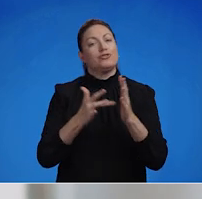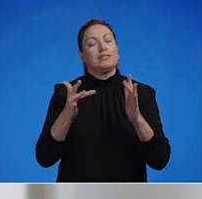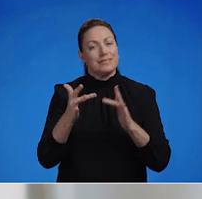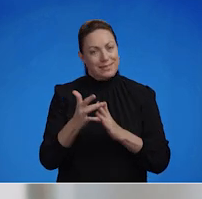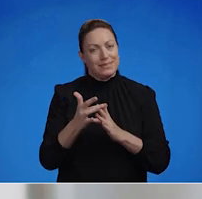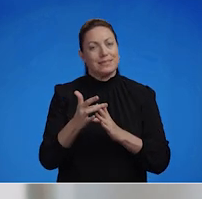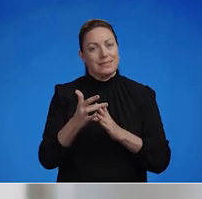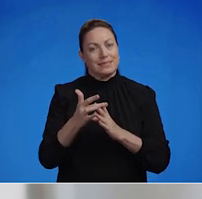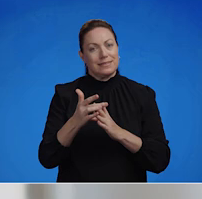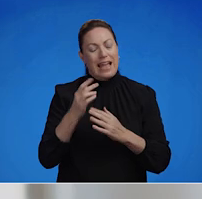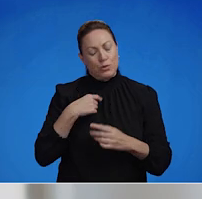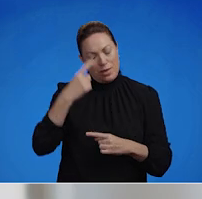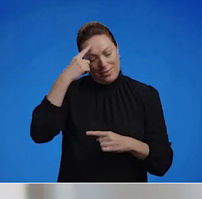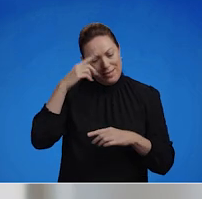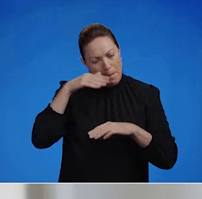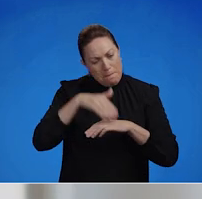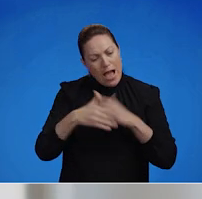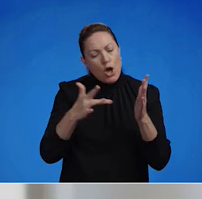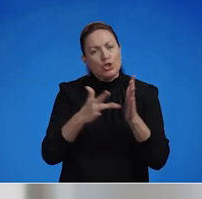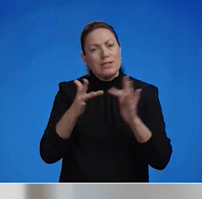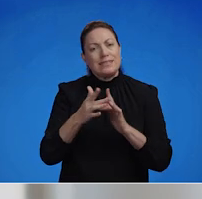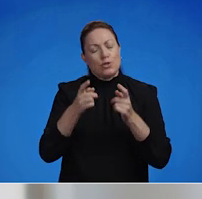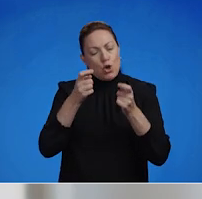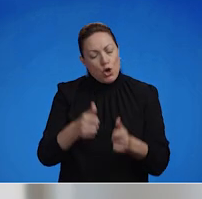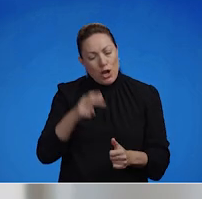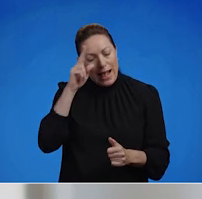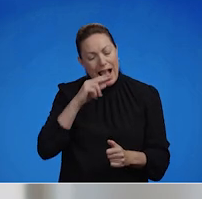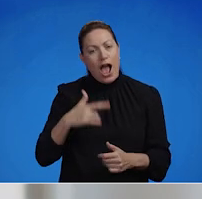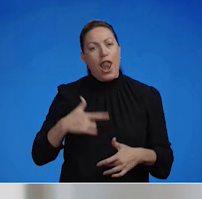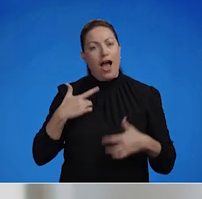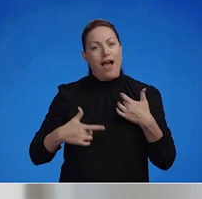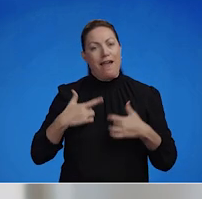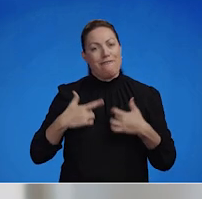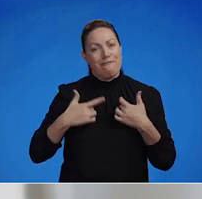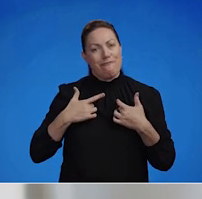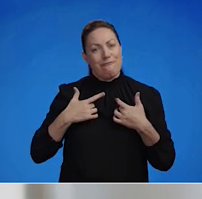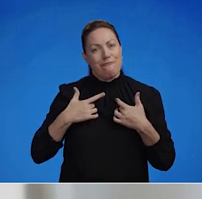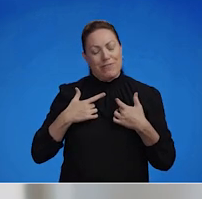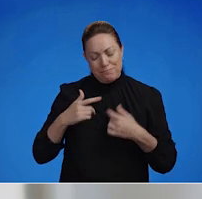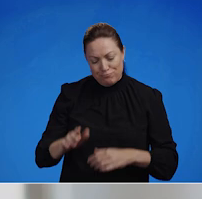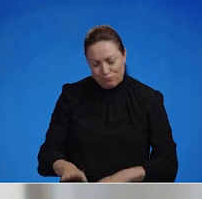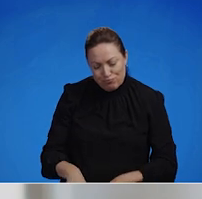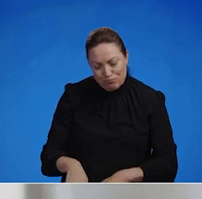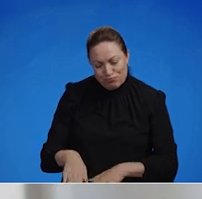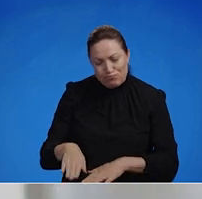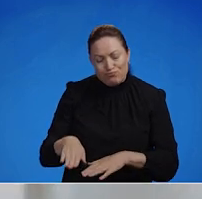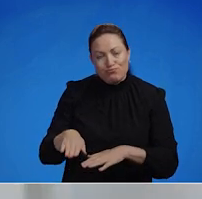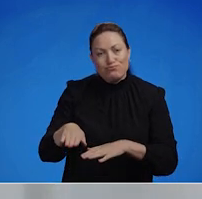also to meditate upon the mysteries of his early life, him sharing in our human